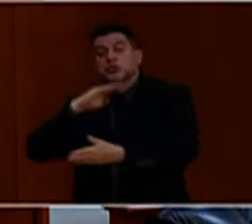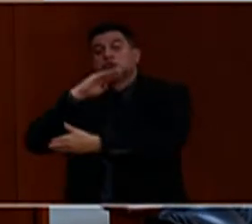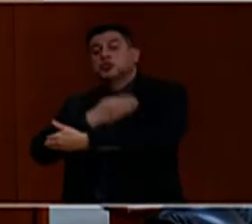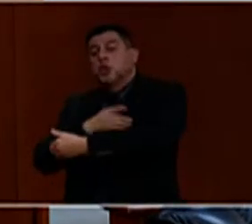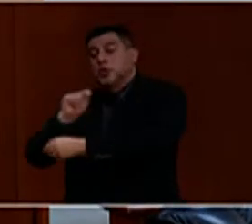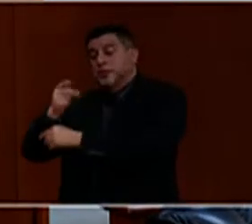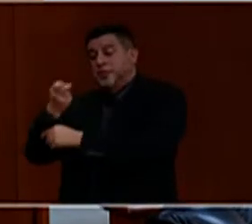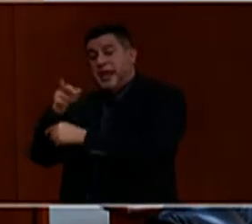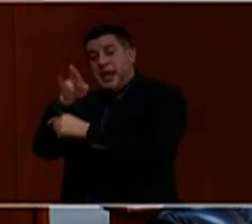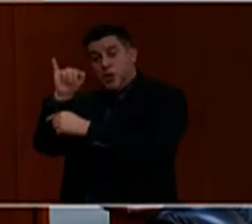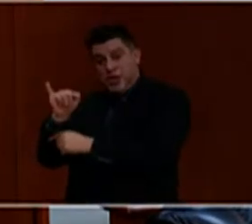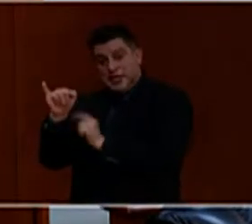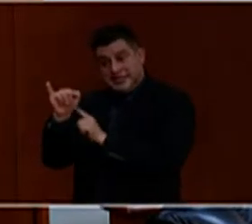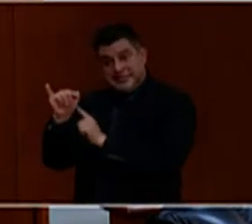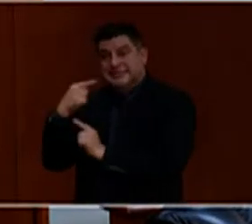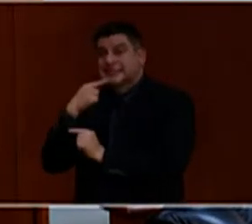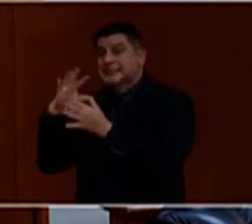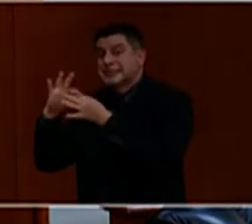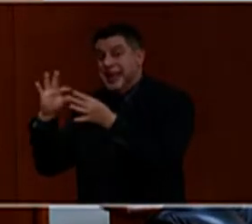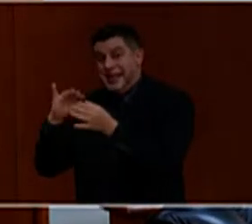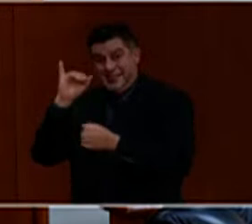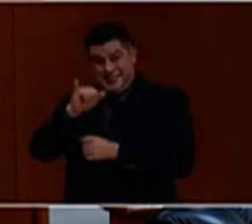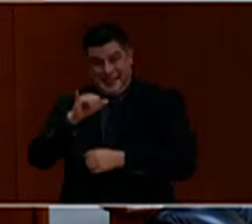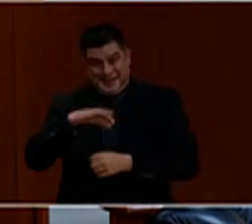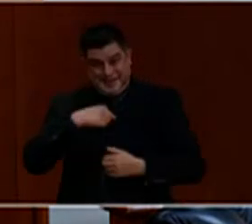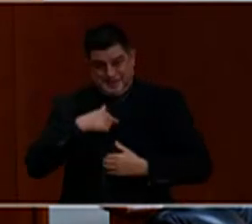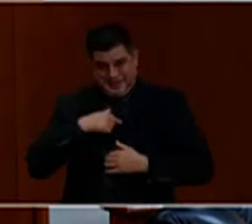a family member and he had the O-negative blood,